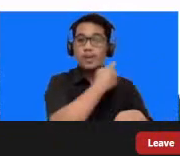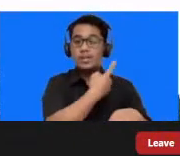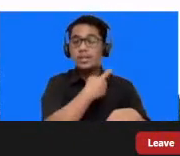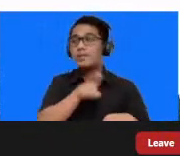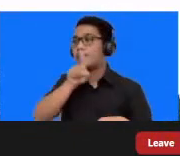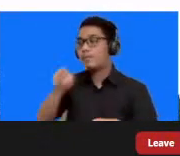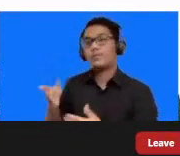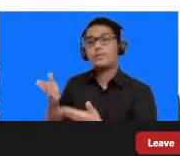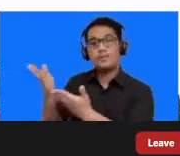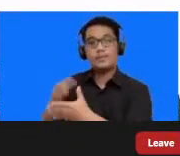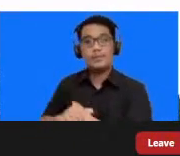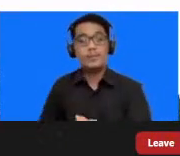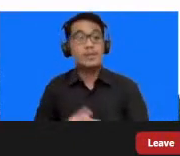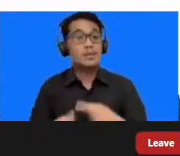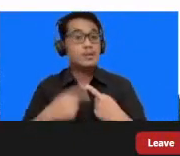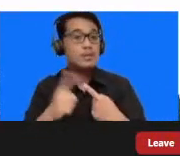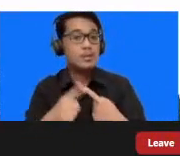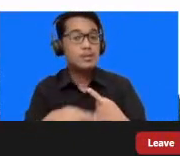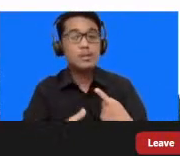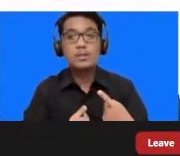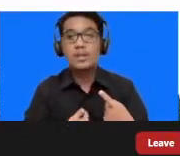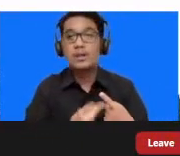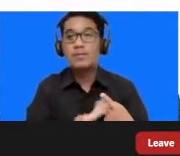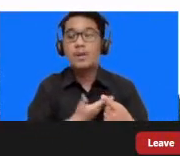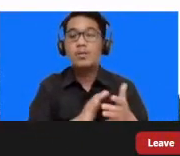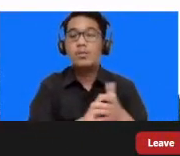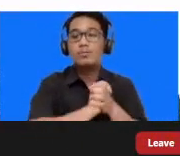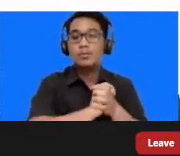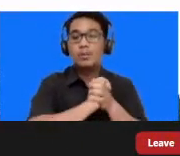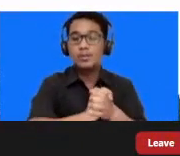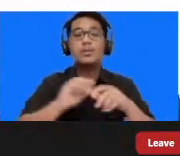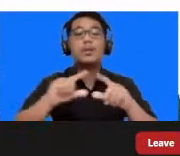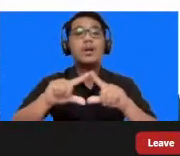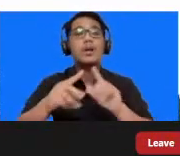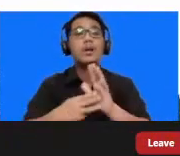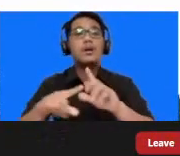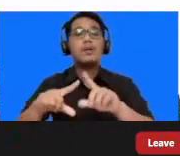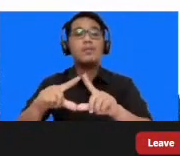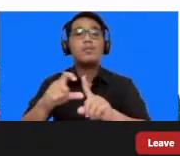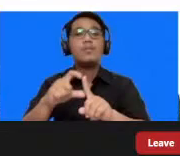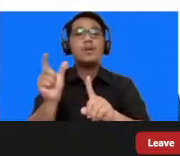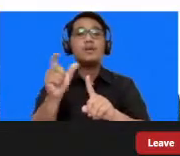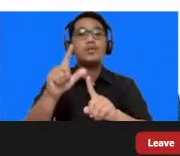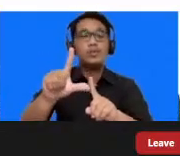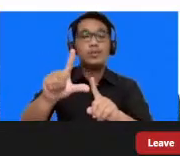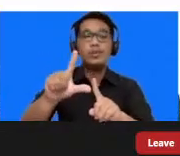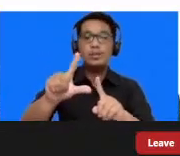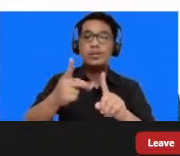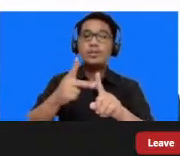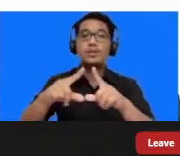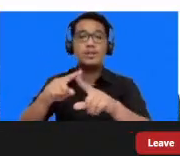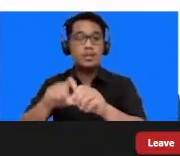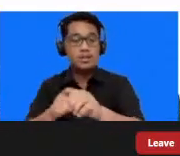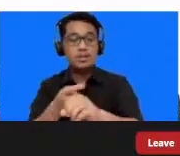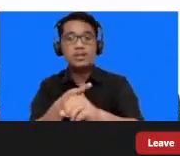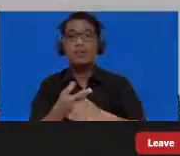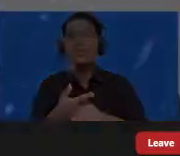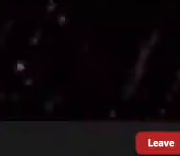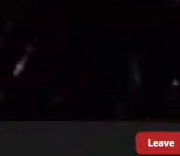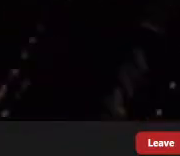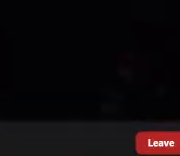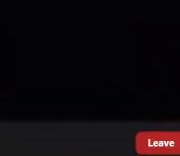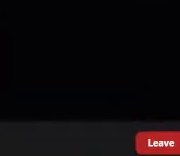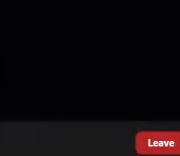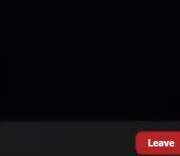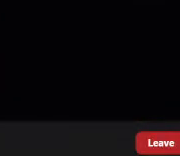Ahmadul Haq profile, but before that, maybe we can have the video bumper first to see it. Back to the host,